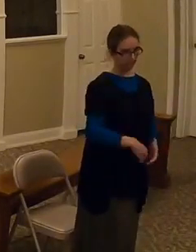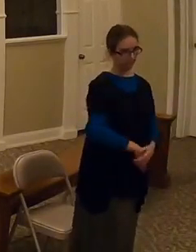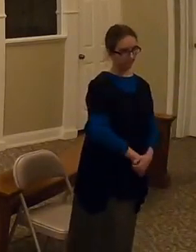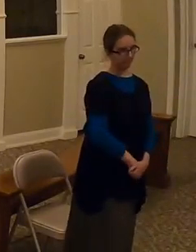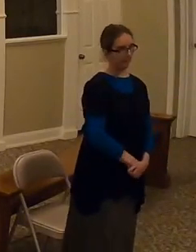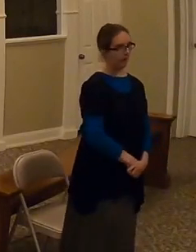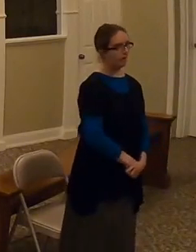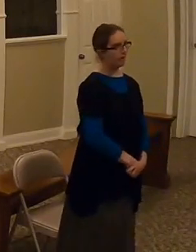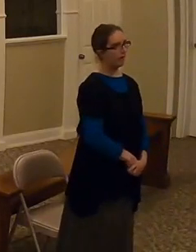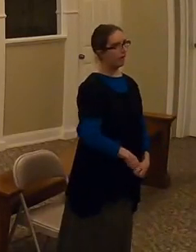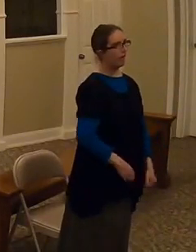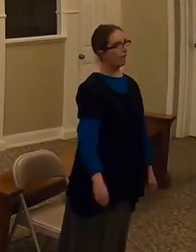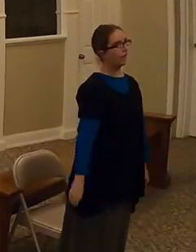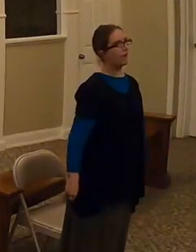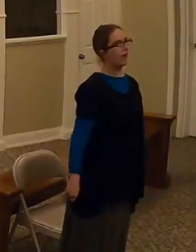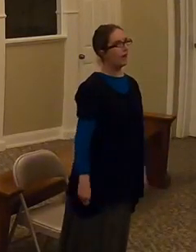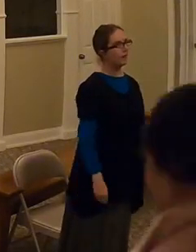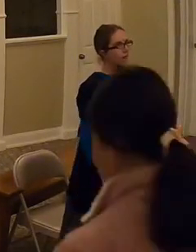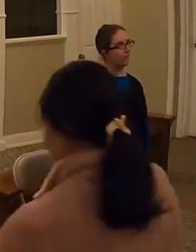Hallelujah. Hallelujah, Lord.